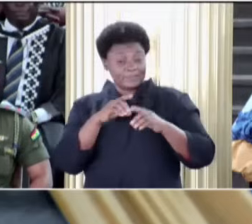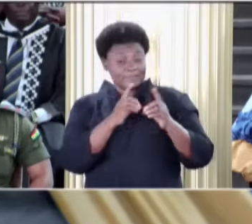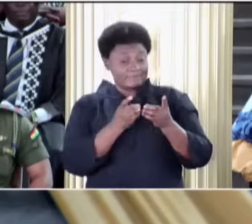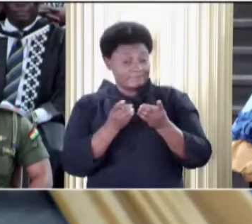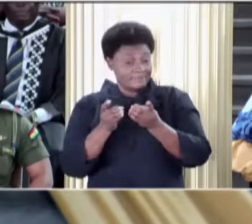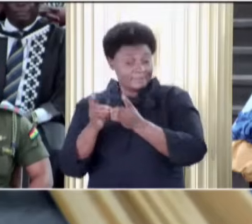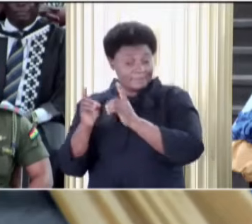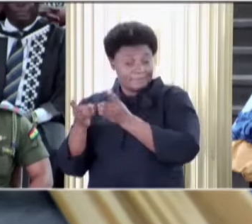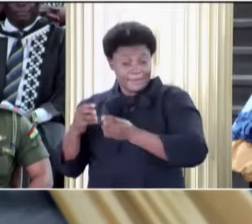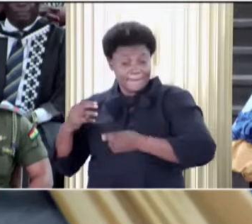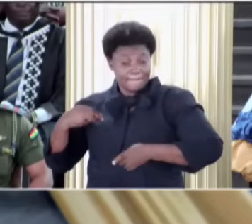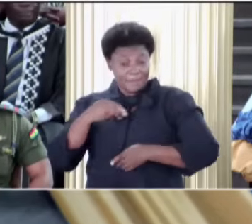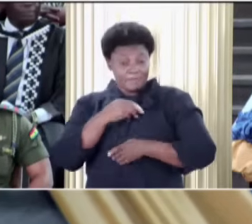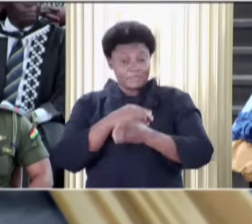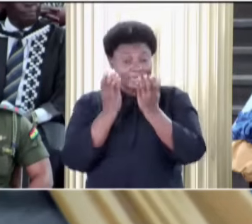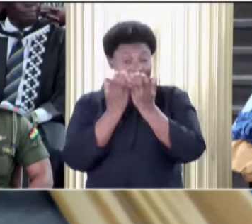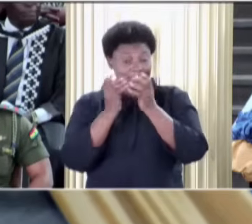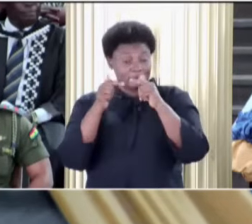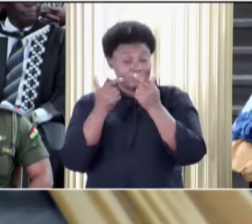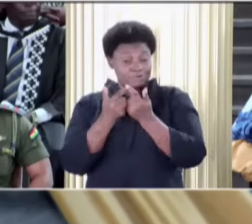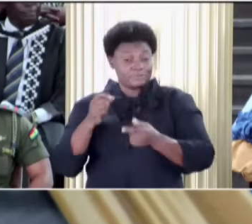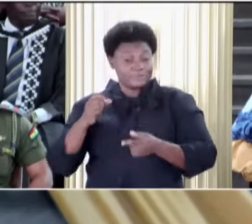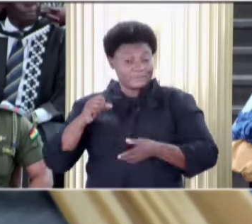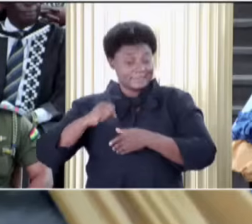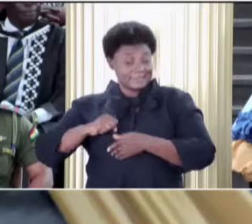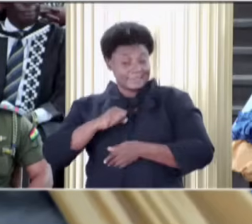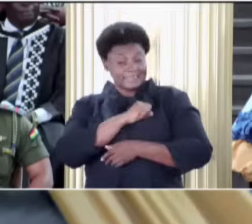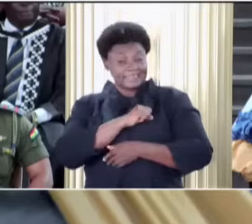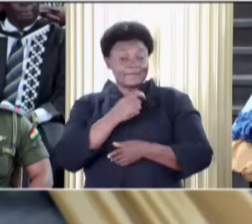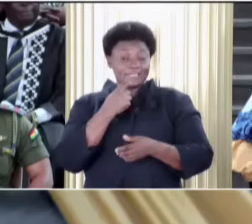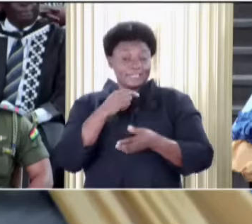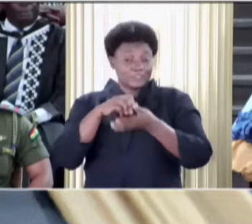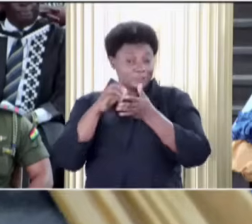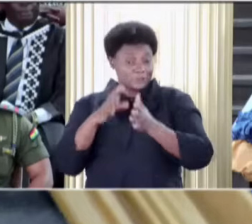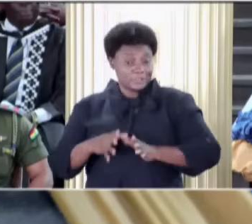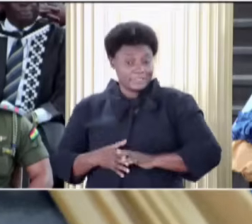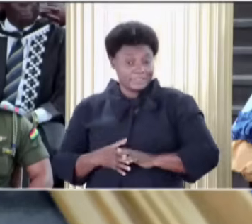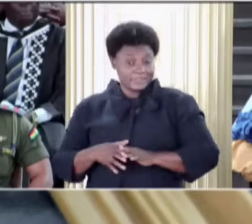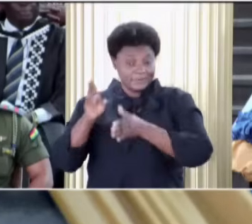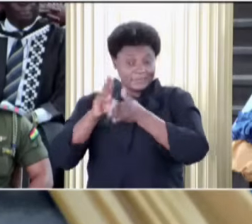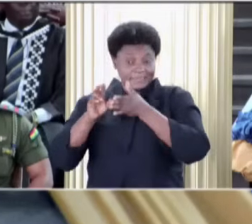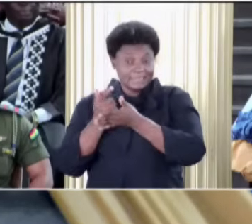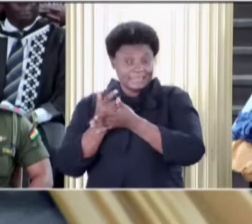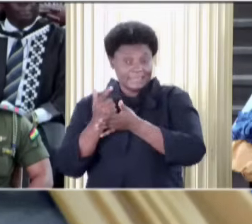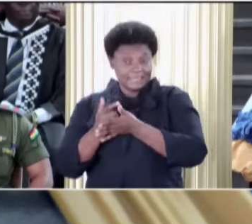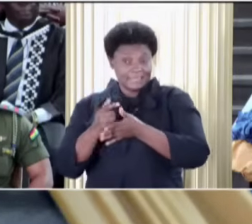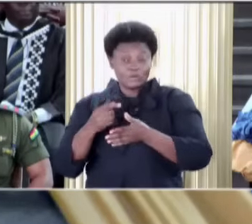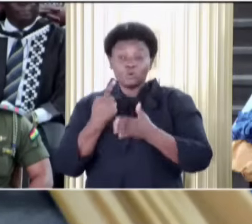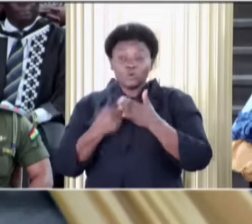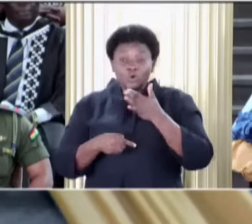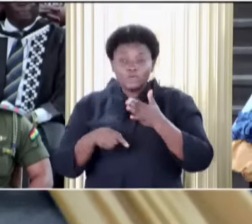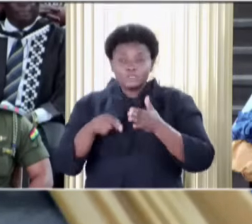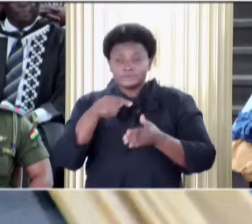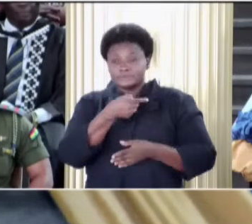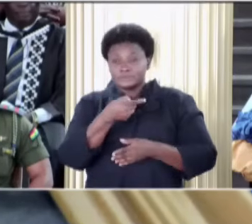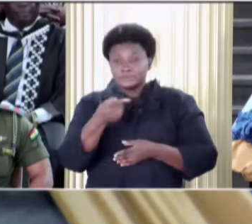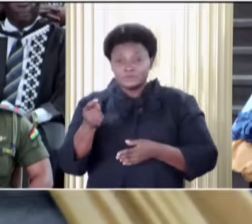Convocation, staff and students of the University of Ghana, alumni and friends of the University of